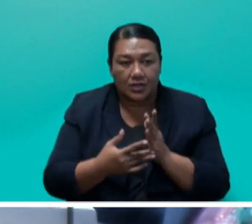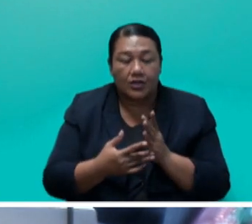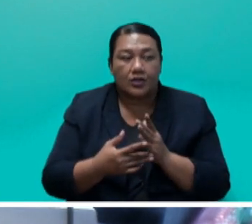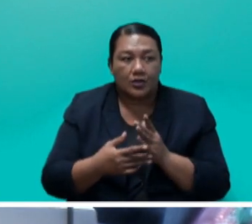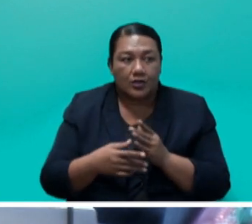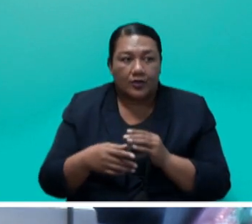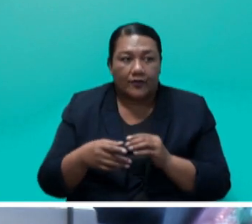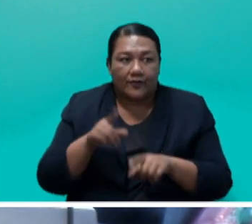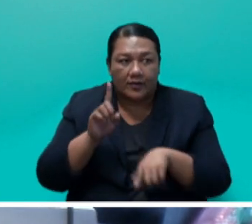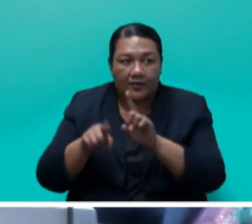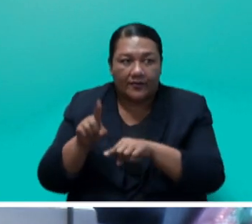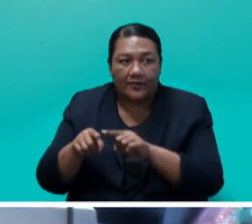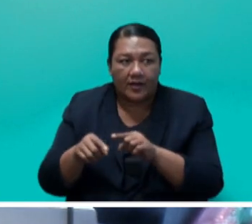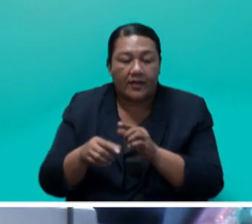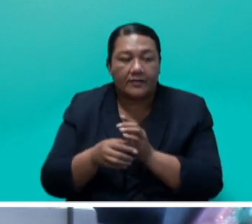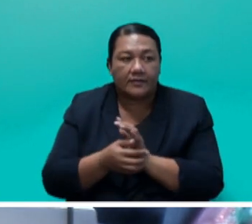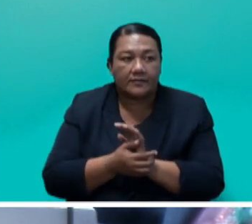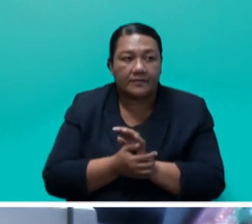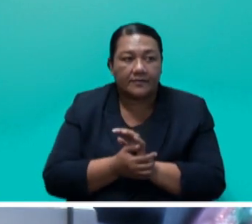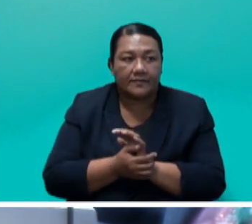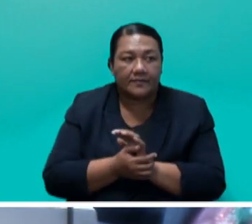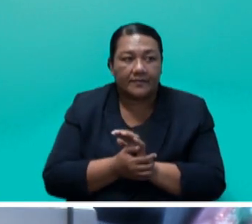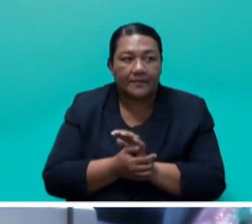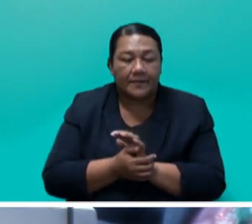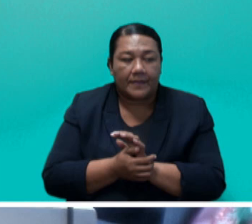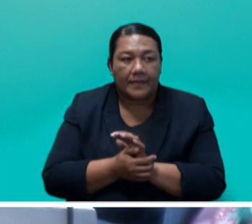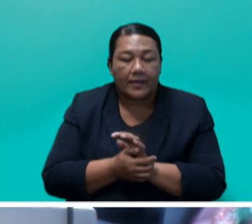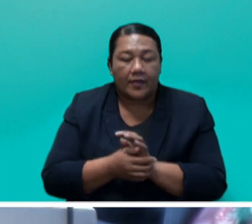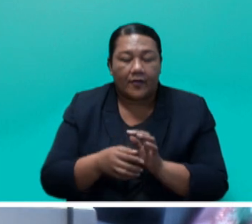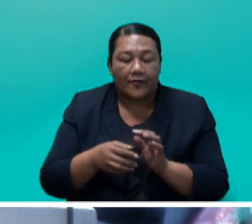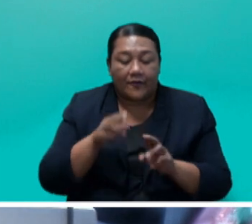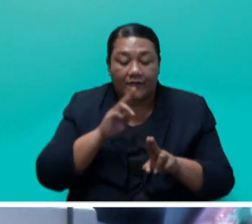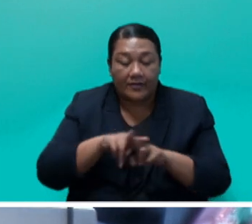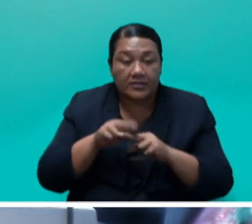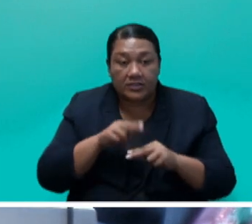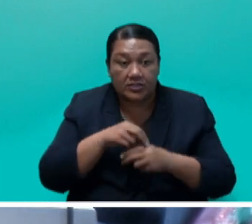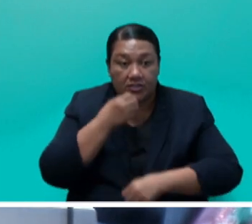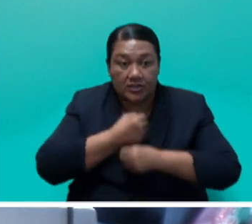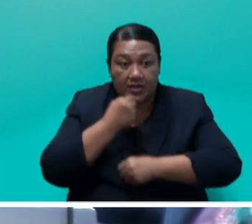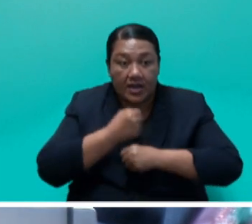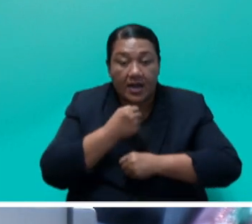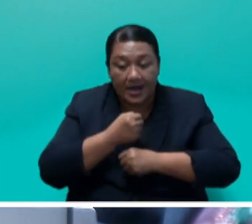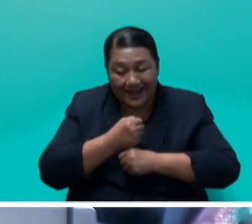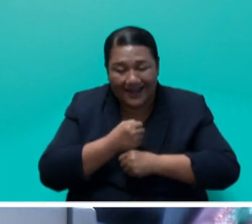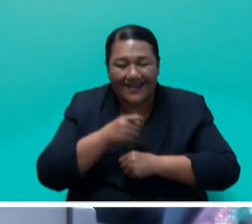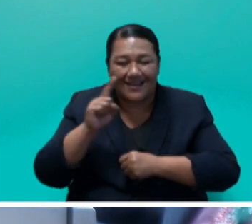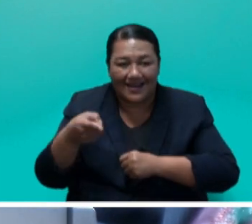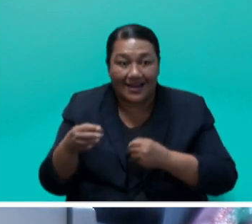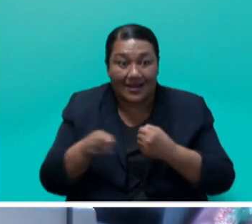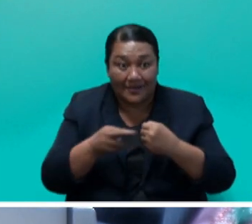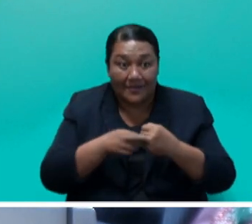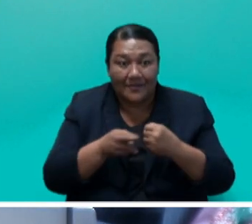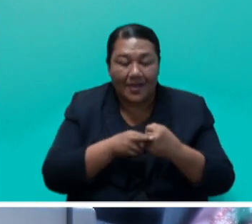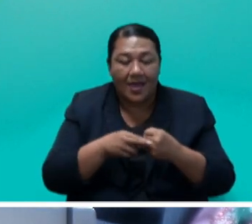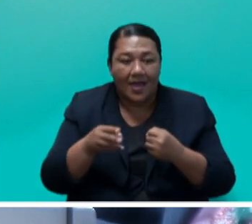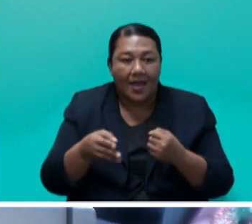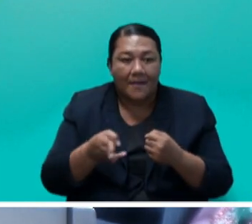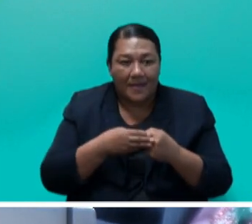existing Fijian initiatives, in particular the agreement with Australia for the revitalization of shipbuilding and ship repair in